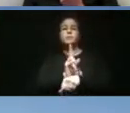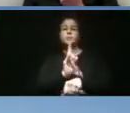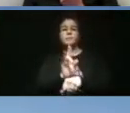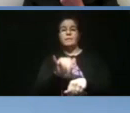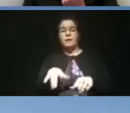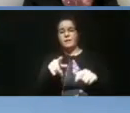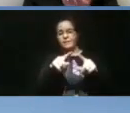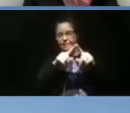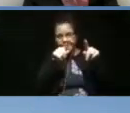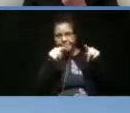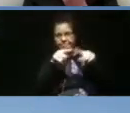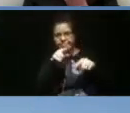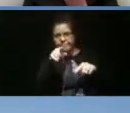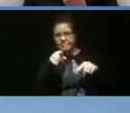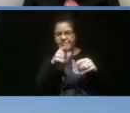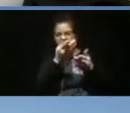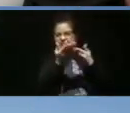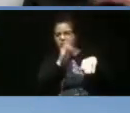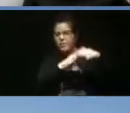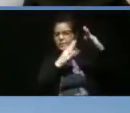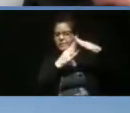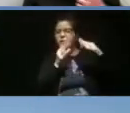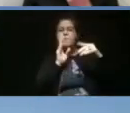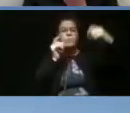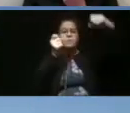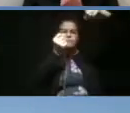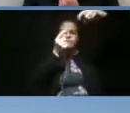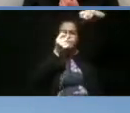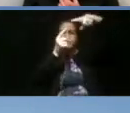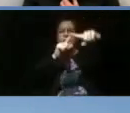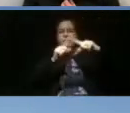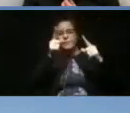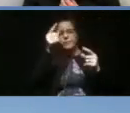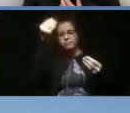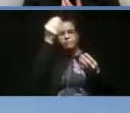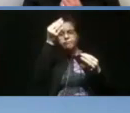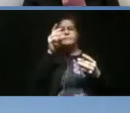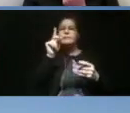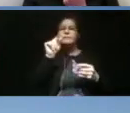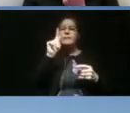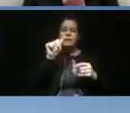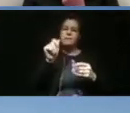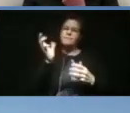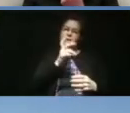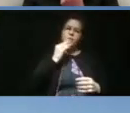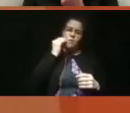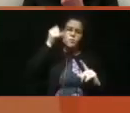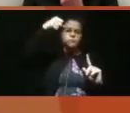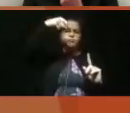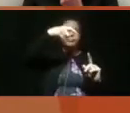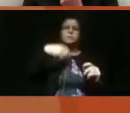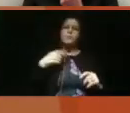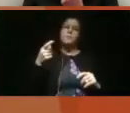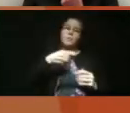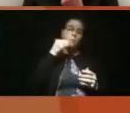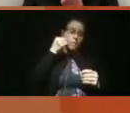little devices on the top that transmit out signals and send us data back home, so that when we're back home, I can be looking at the